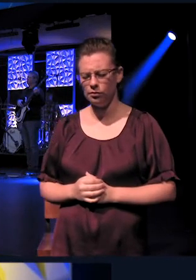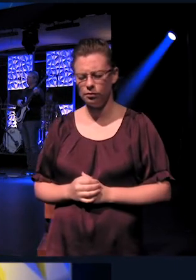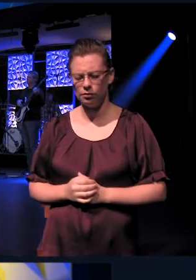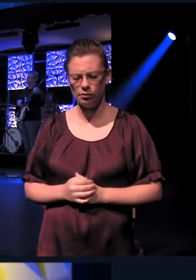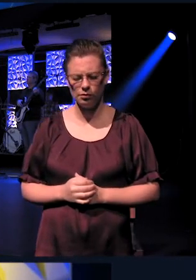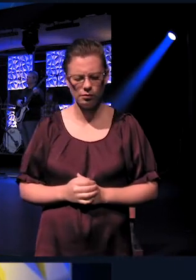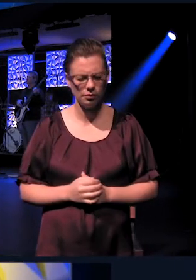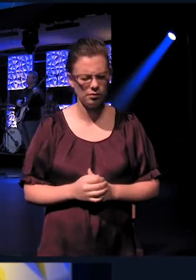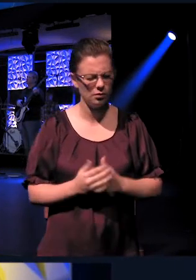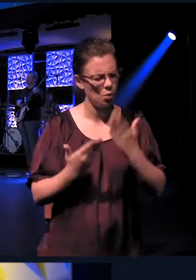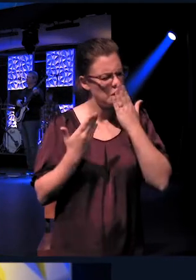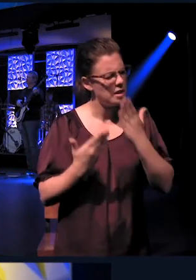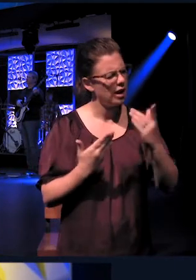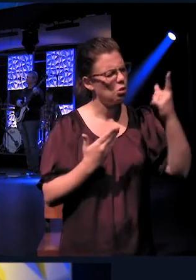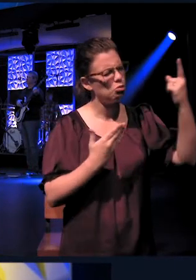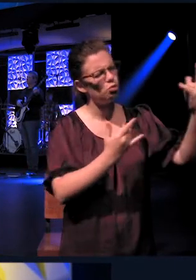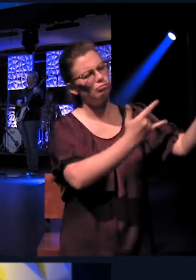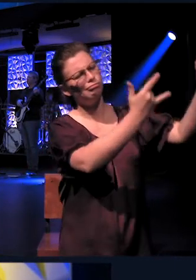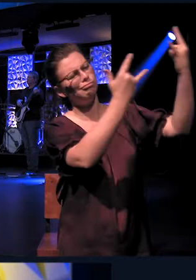We thank you that you love us.